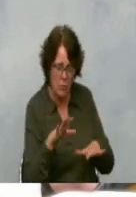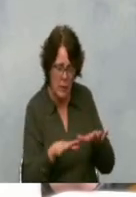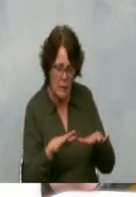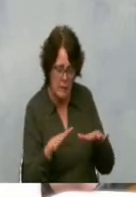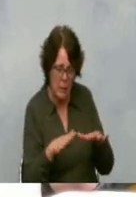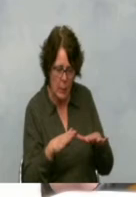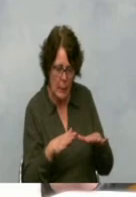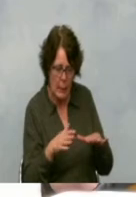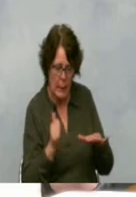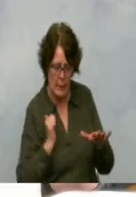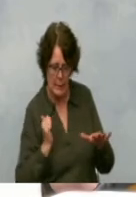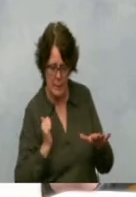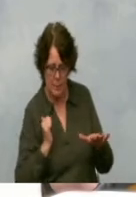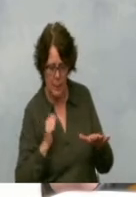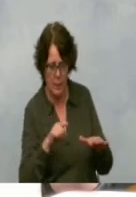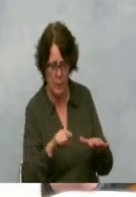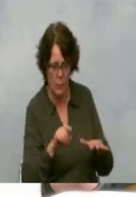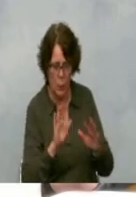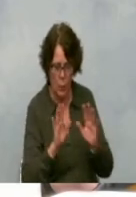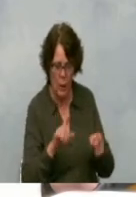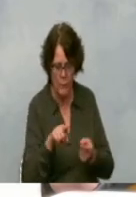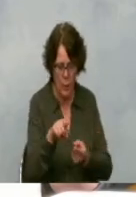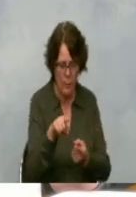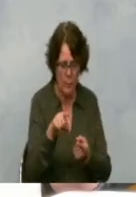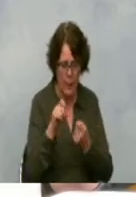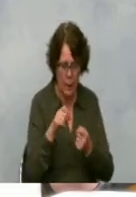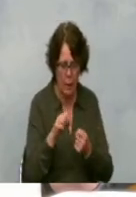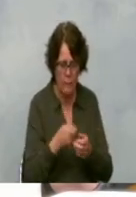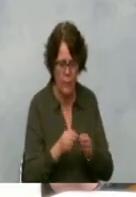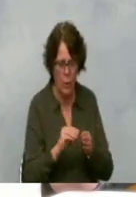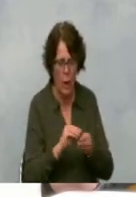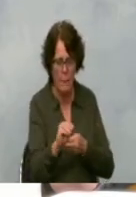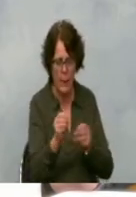anticipate that we'll have to pick up for a pay award for